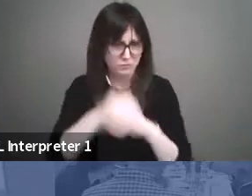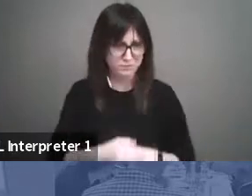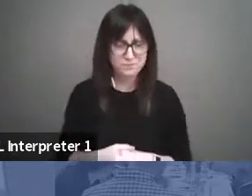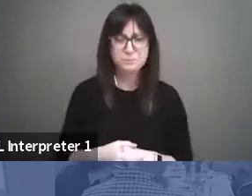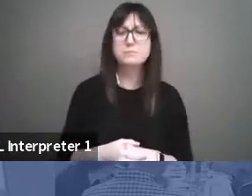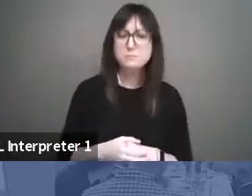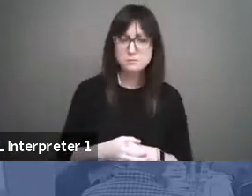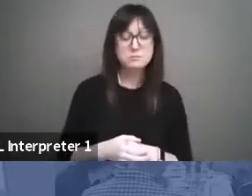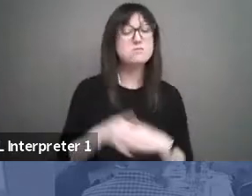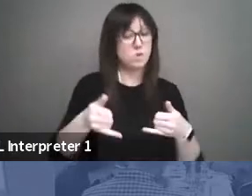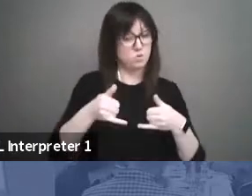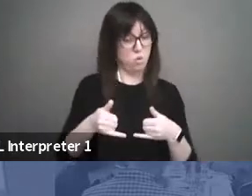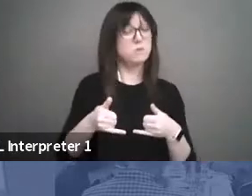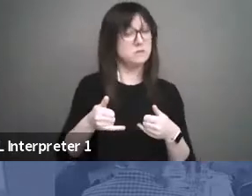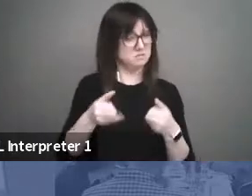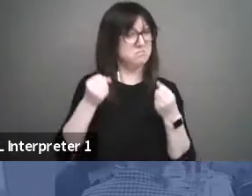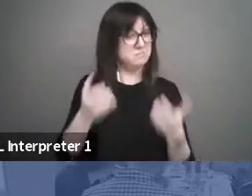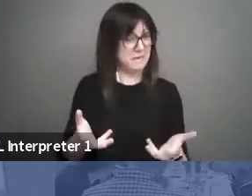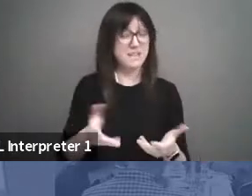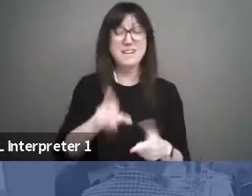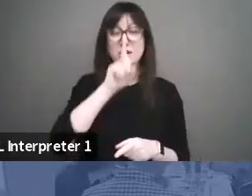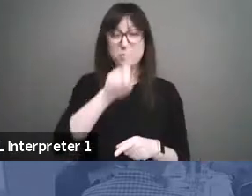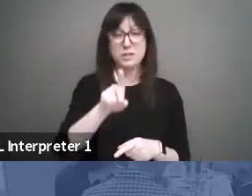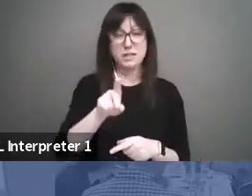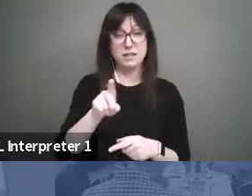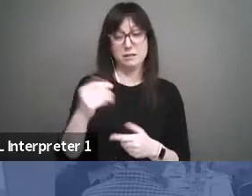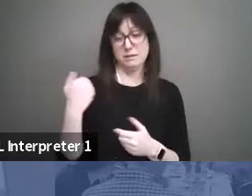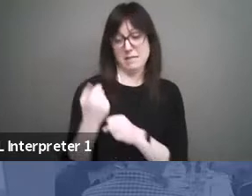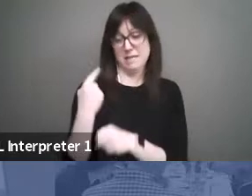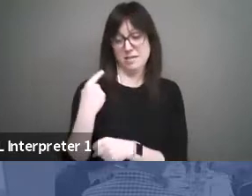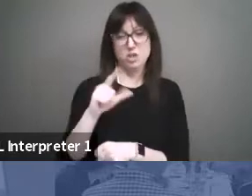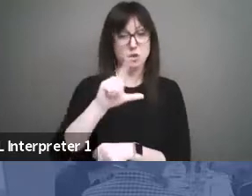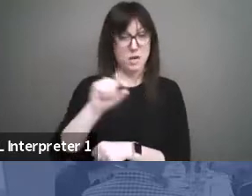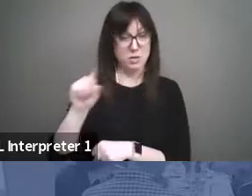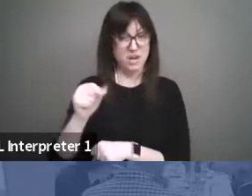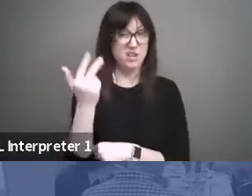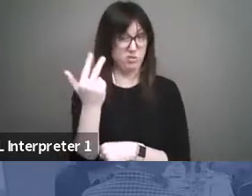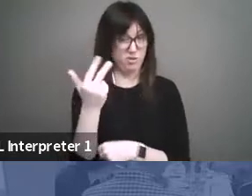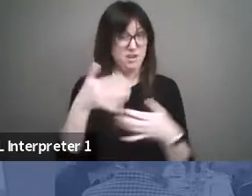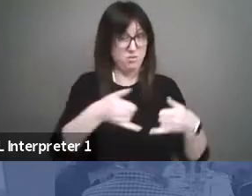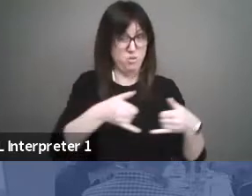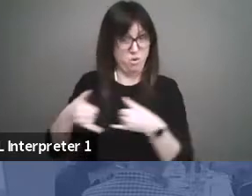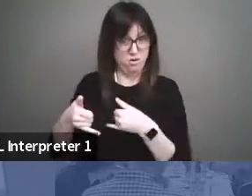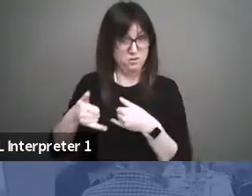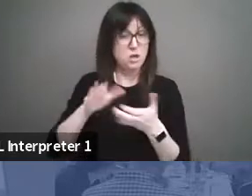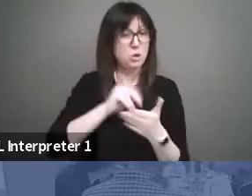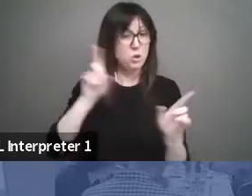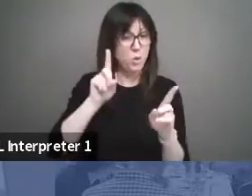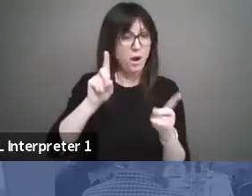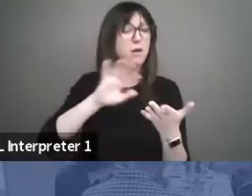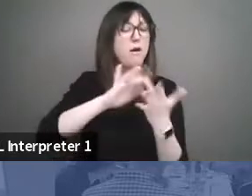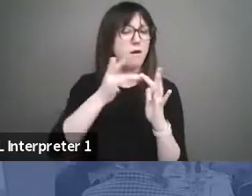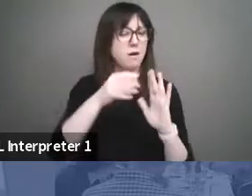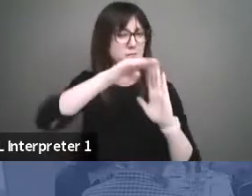We've won awards, and in fact, we won 3 awards last year in 2020, and you can read about them online. But I